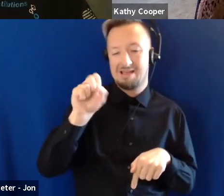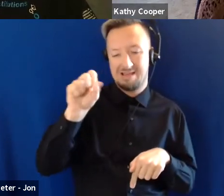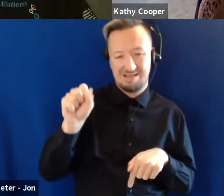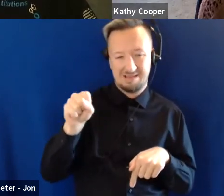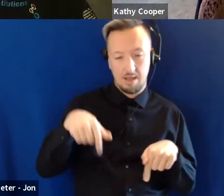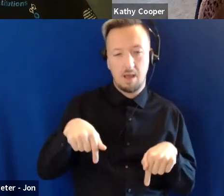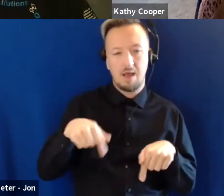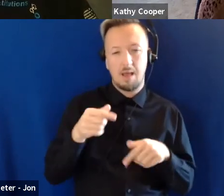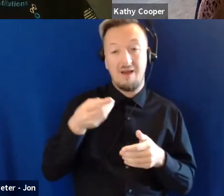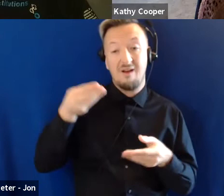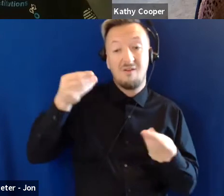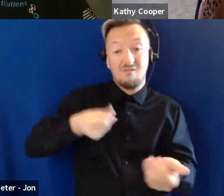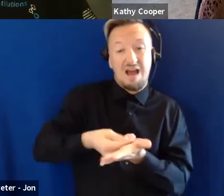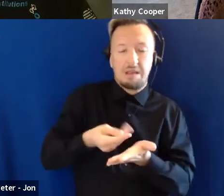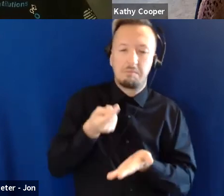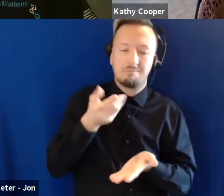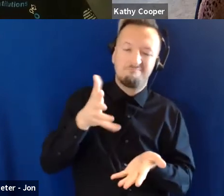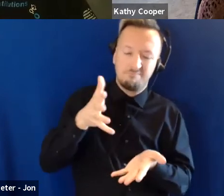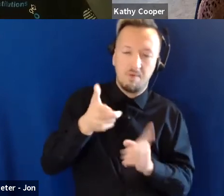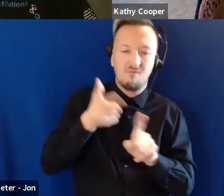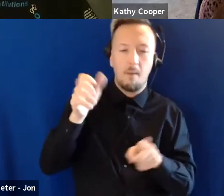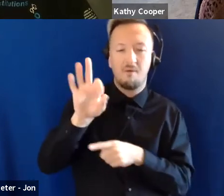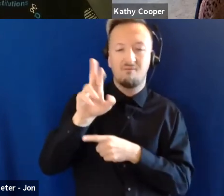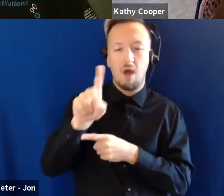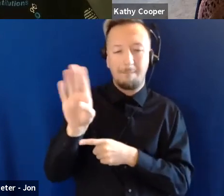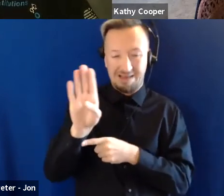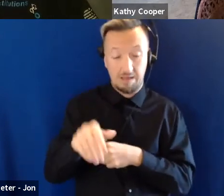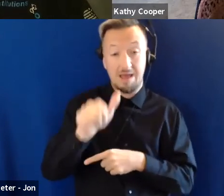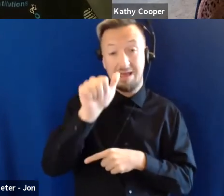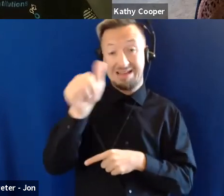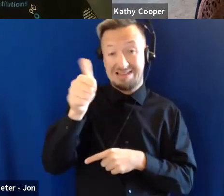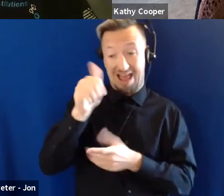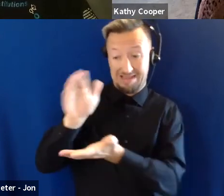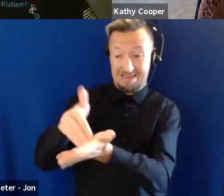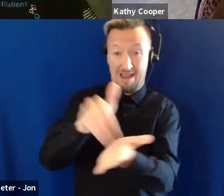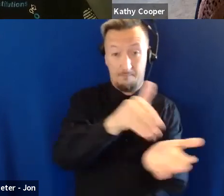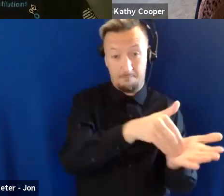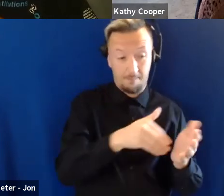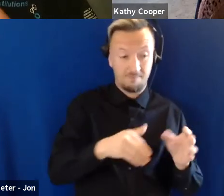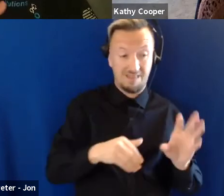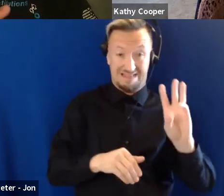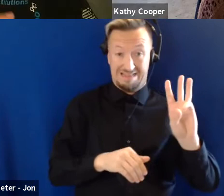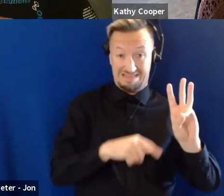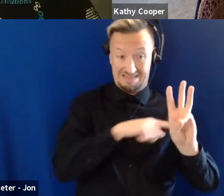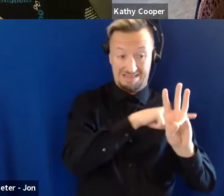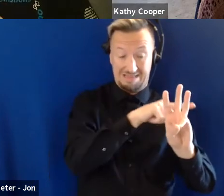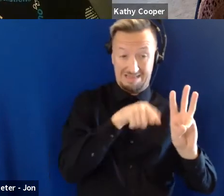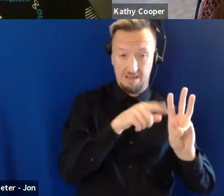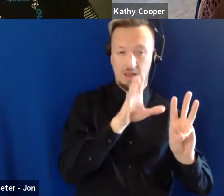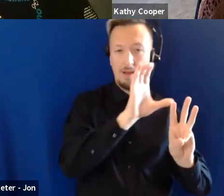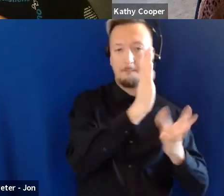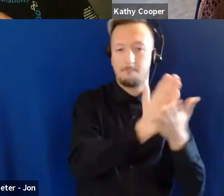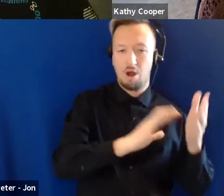Part B. We have 10 centers. Of those 10 centers, 6 receive Part C, and